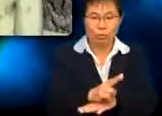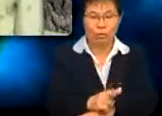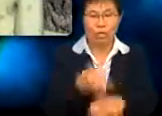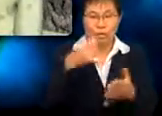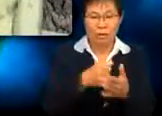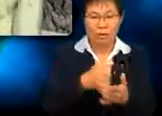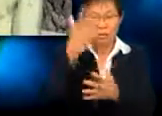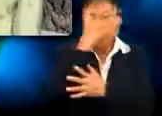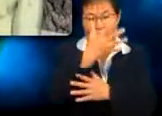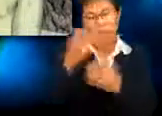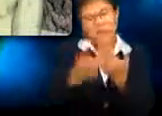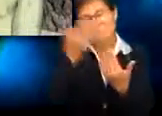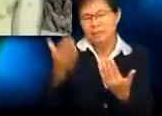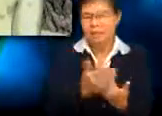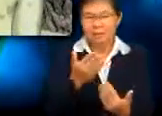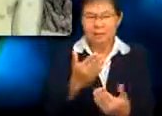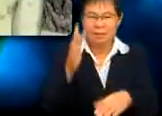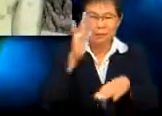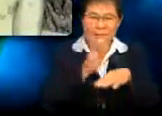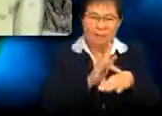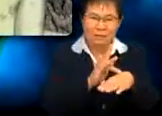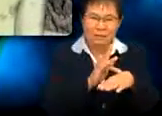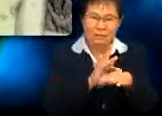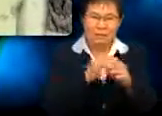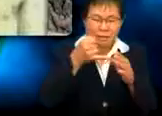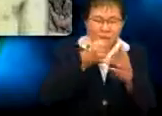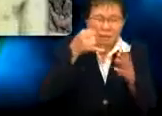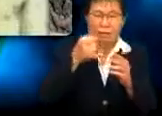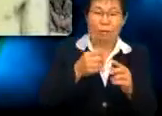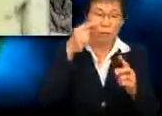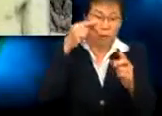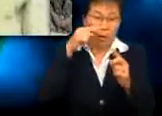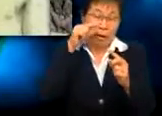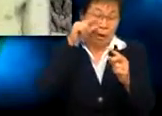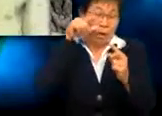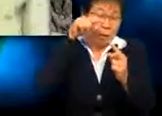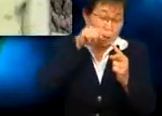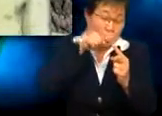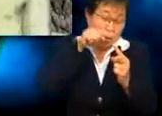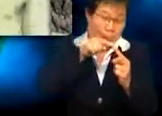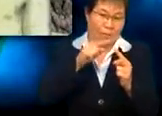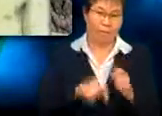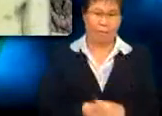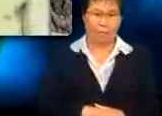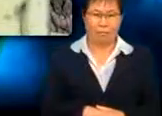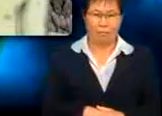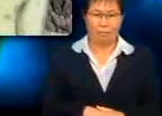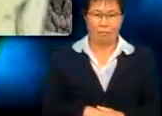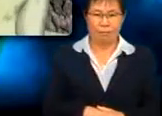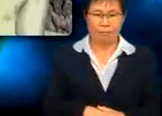It is pretty easy to touch the nib of the pen with both my eyes open.